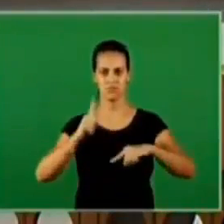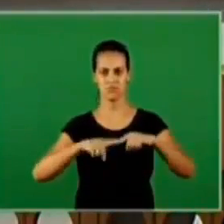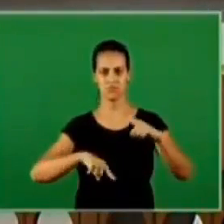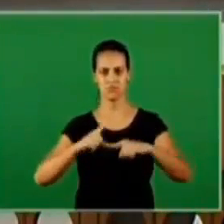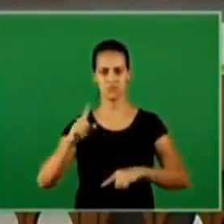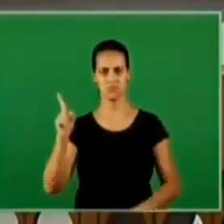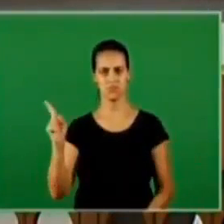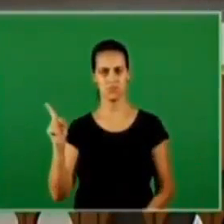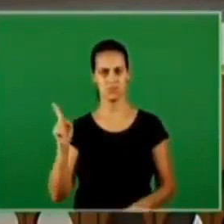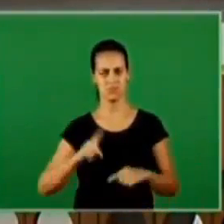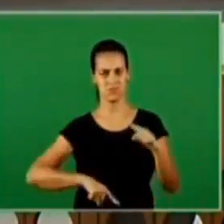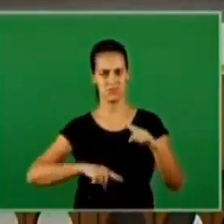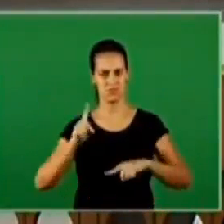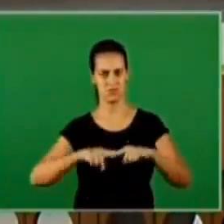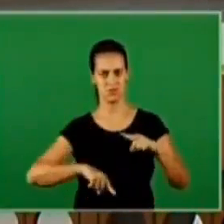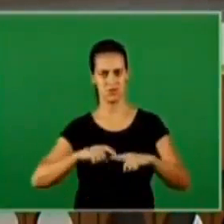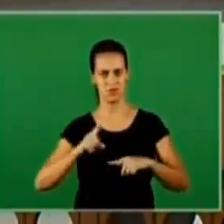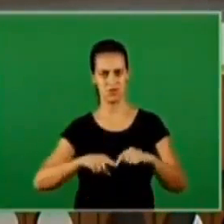here,